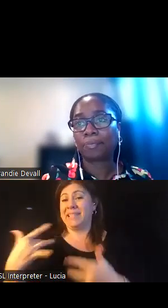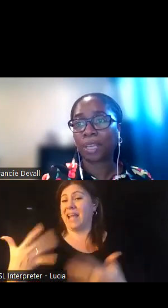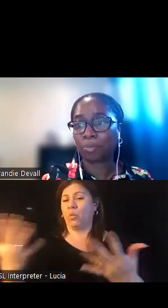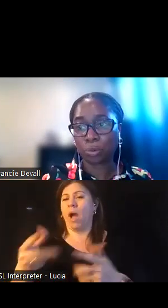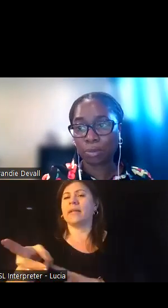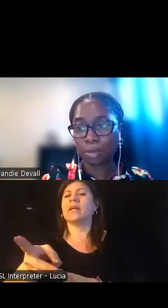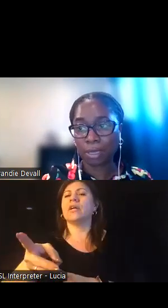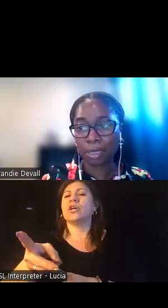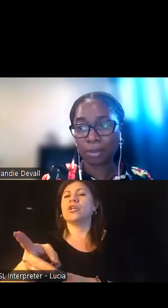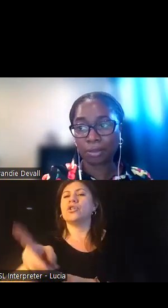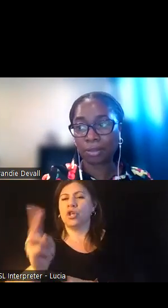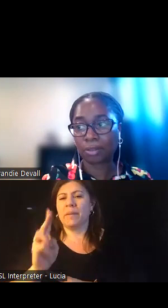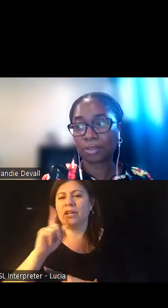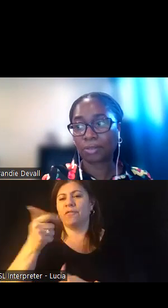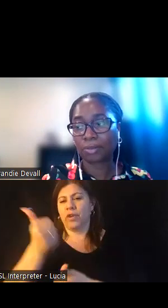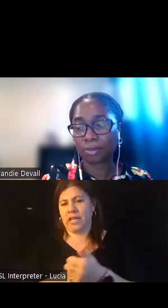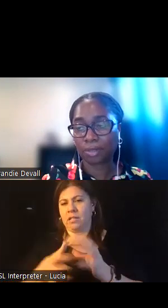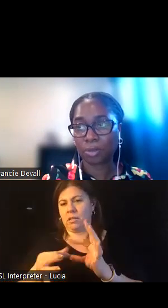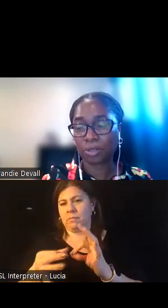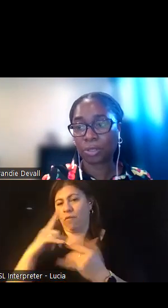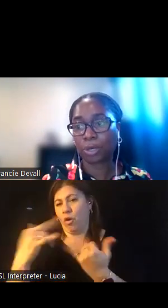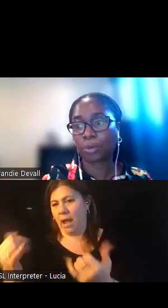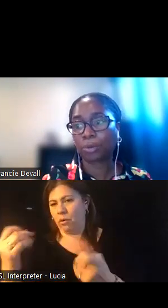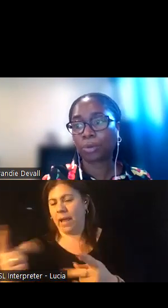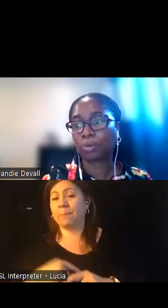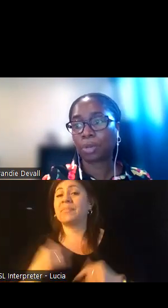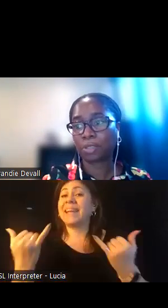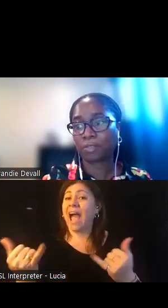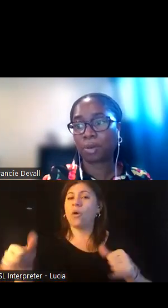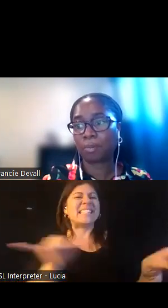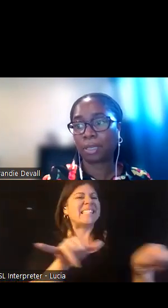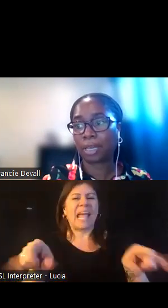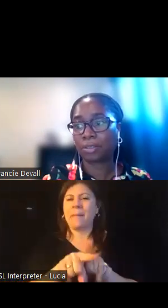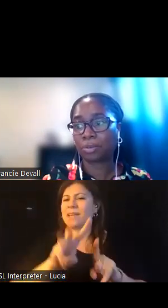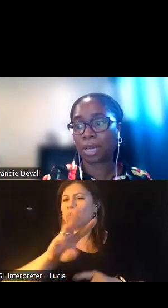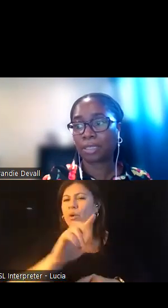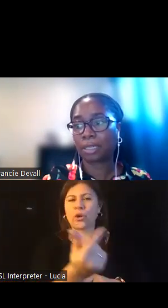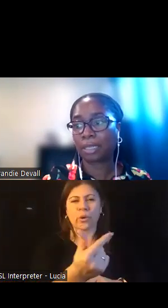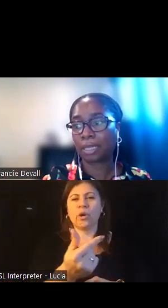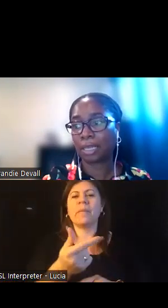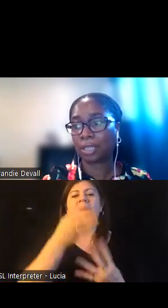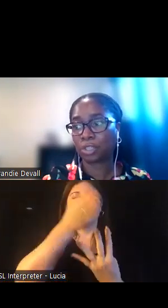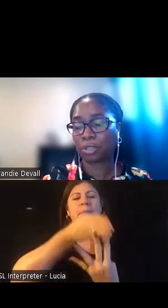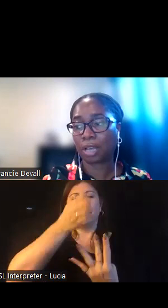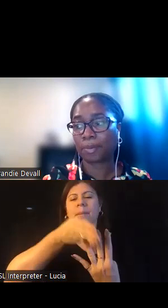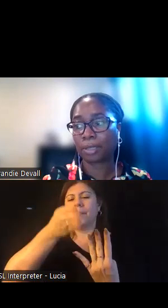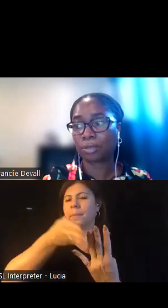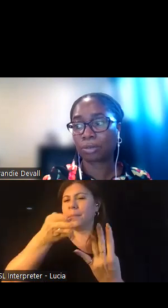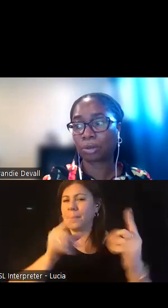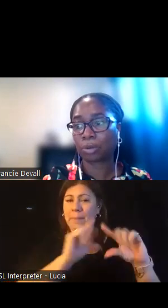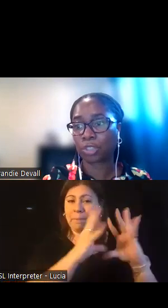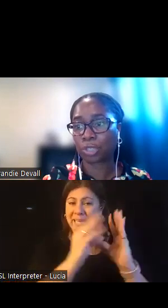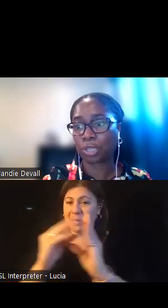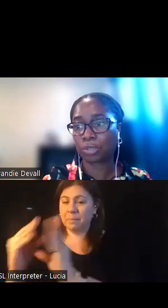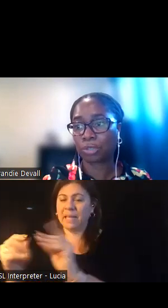And in between meetings, similar to the work group, members of the public can direct any additional